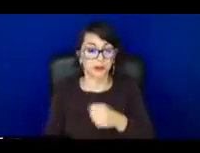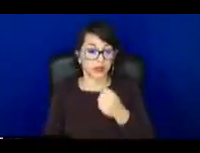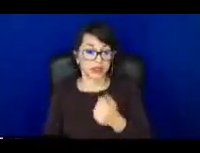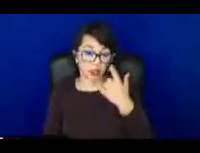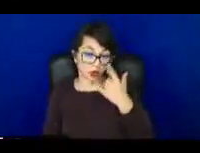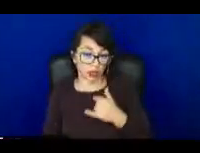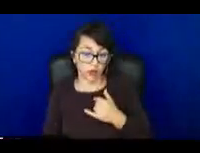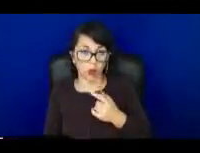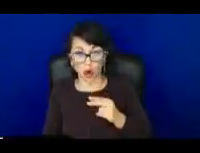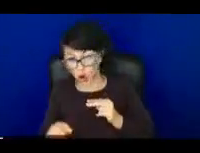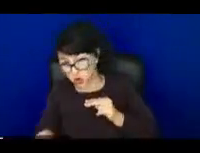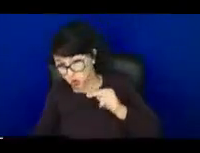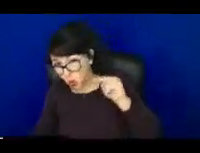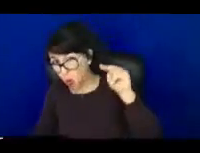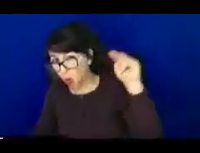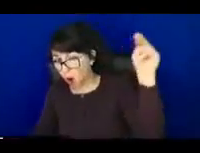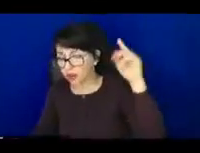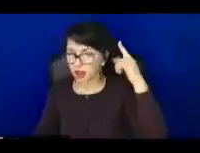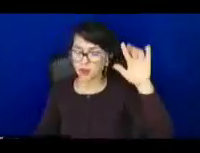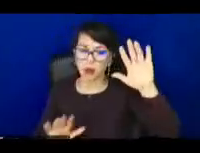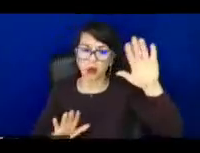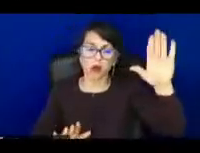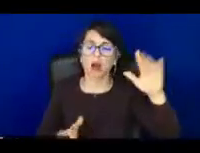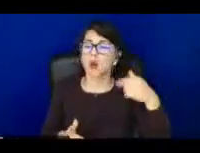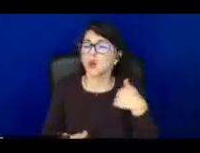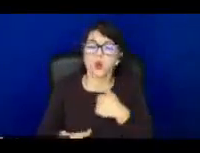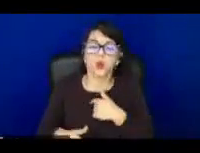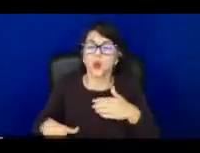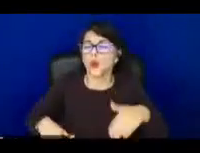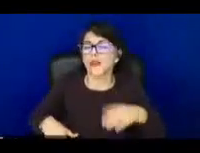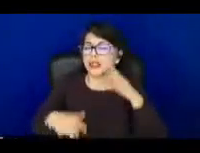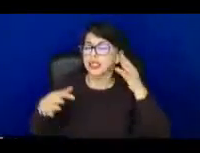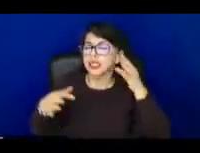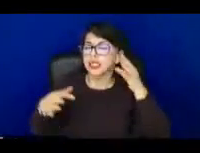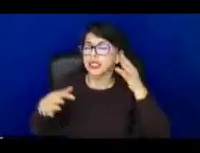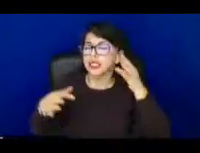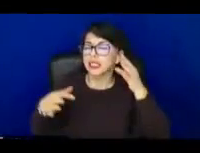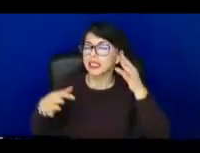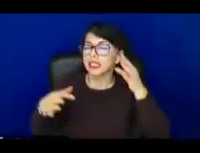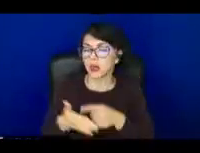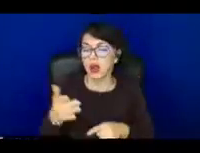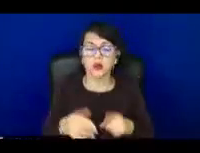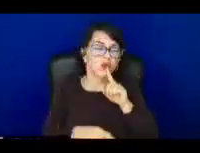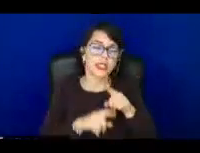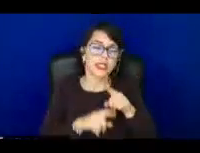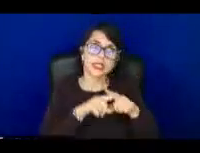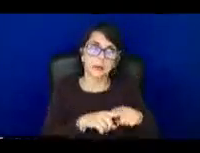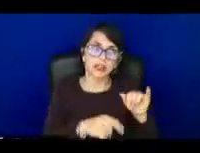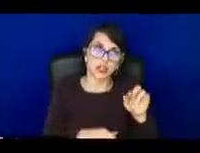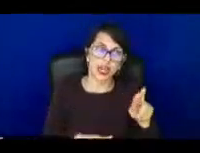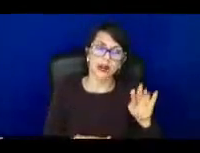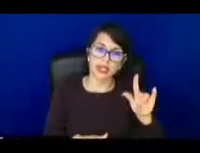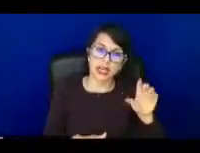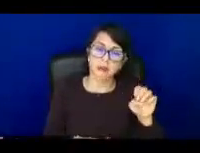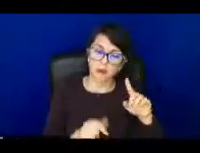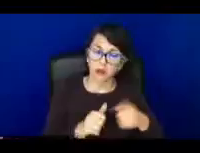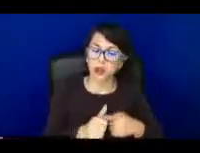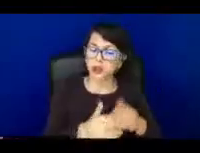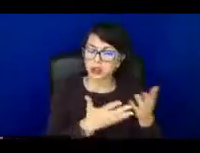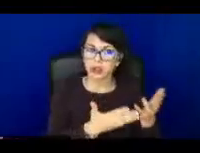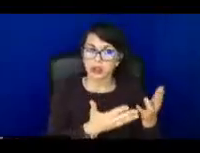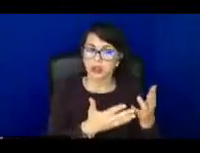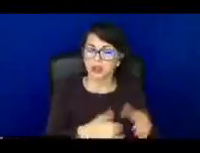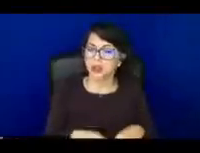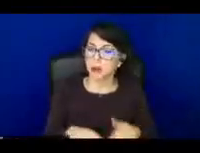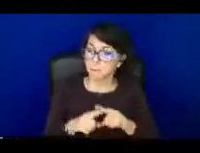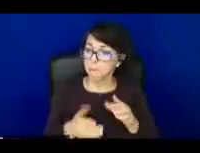kind of that sort of thing. We hadn't decided exactly what, and it all depends on when Airtable is available. But yeah, that does. Dates will